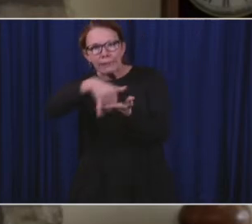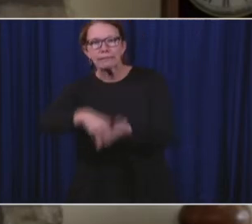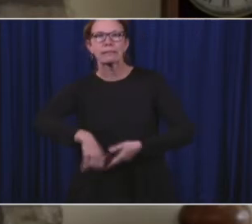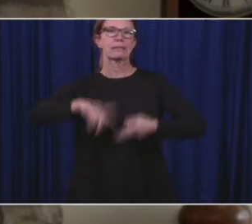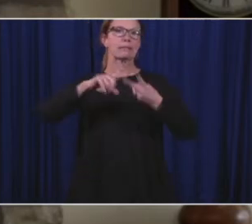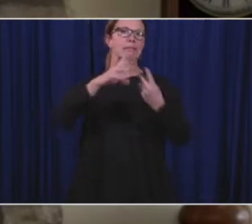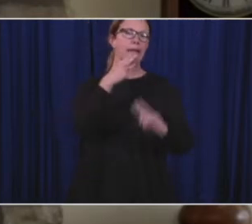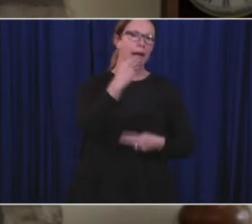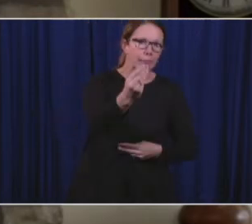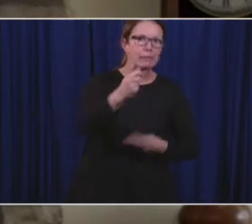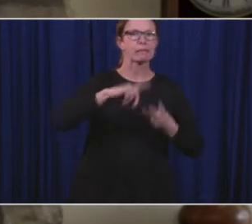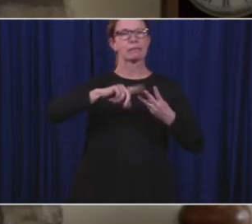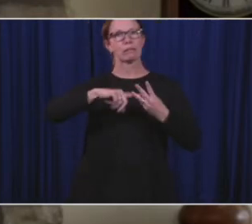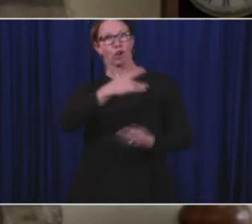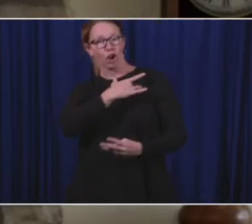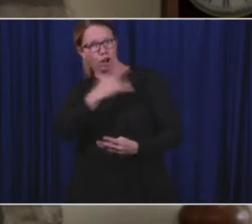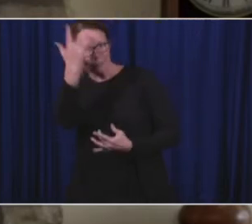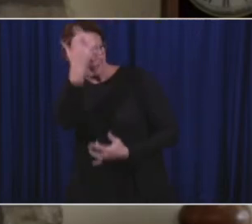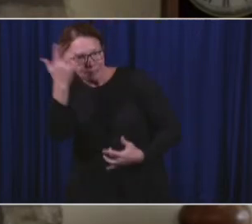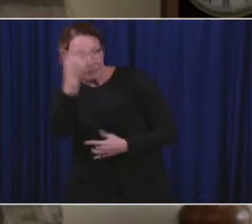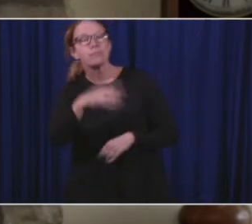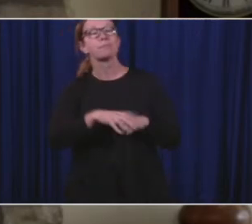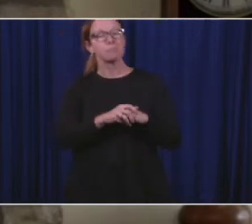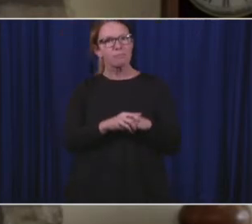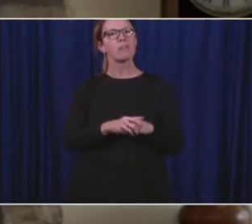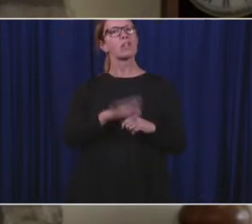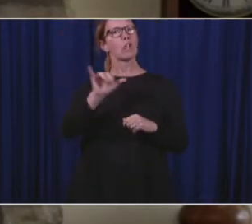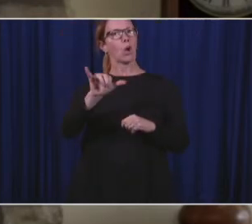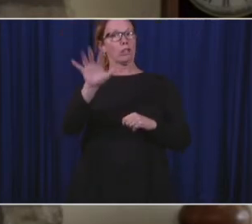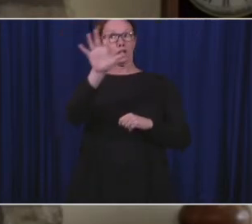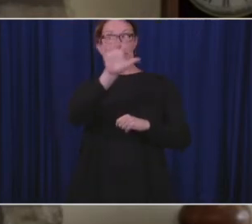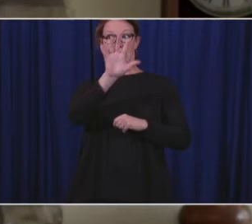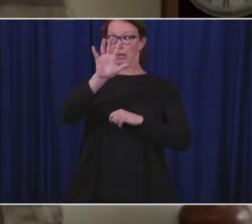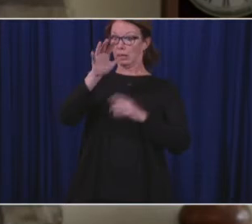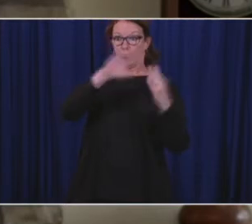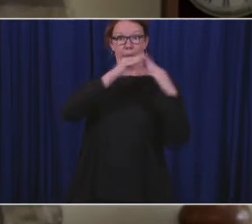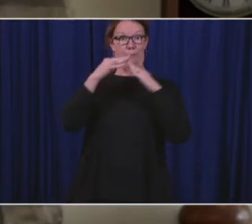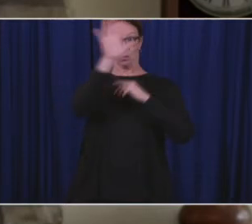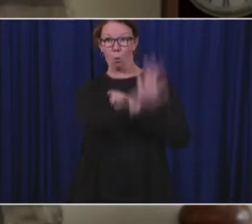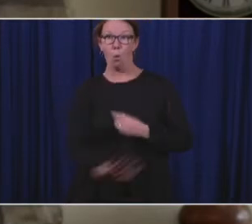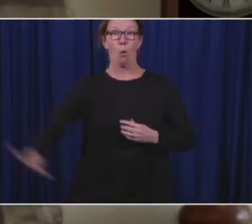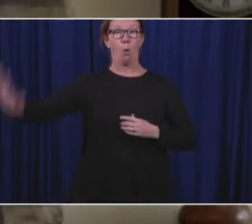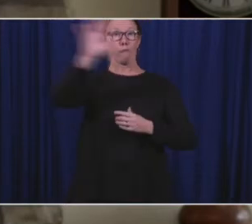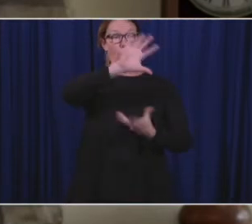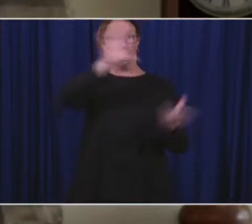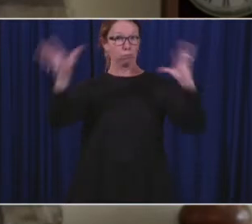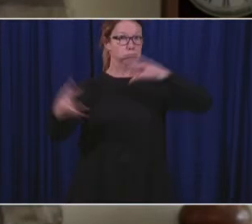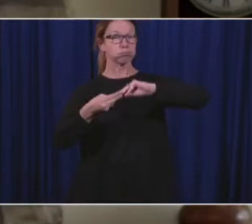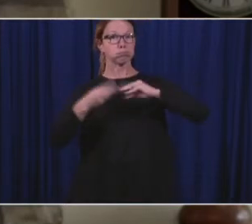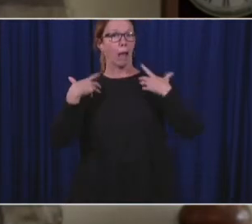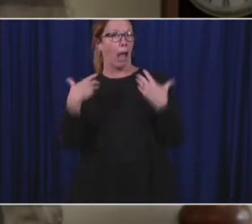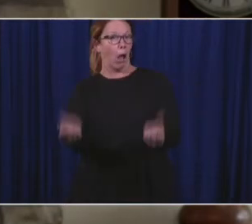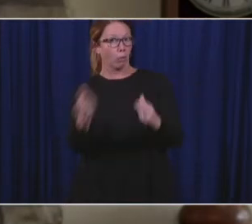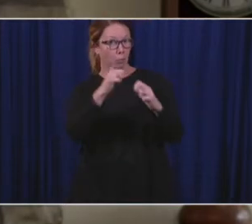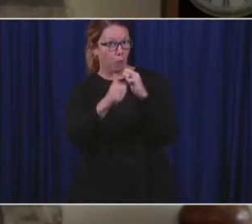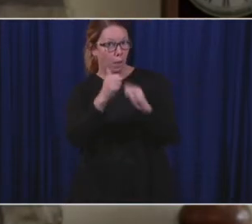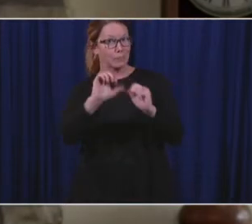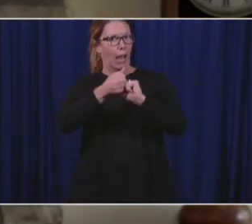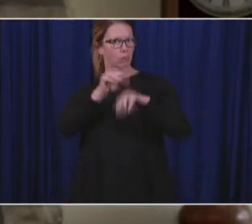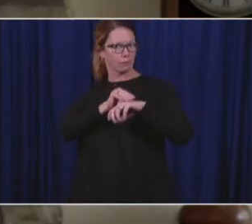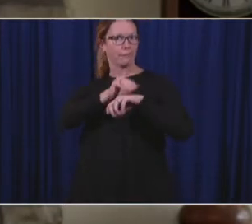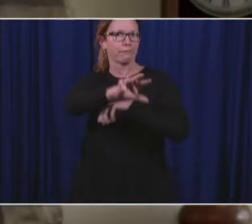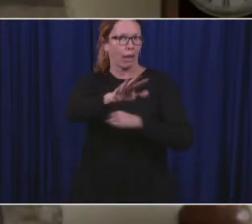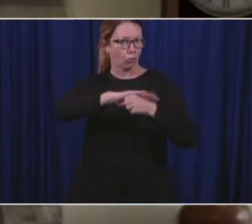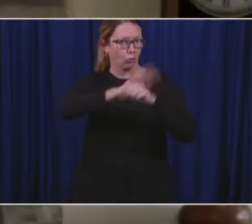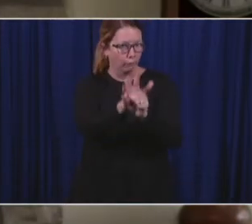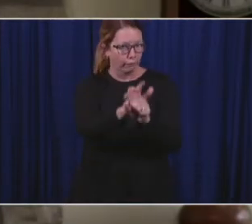learning about the correlation between a community's overall health outcomes and the threat COVID-19 poses in that community?